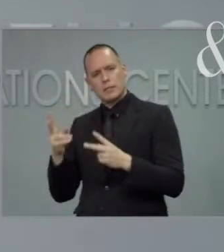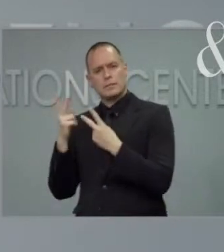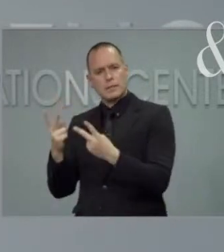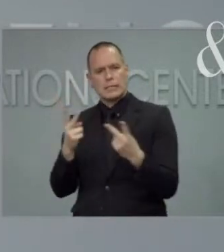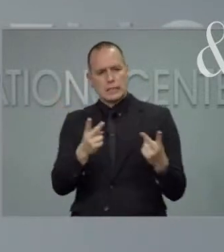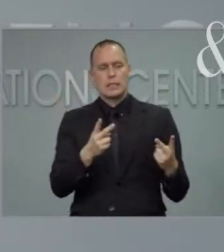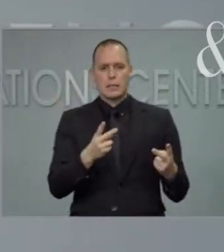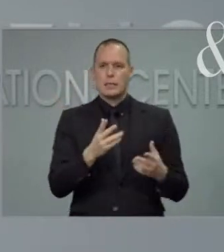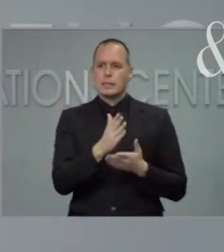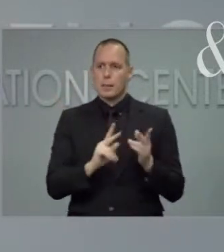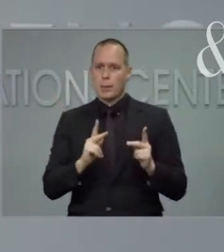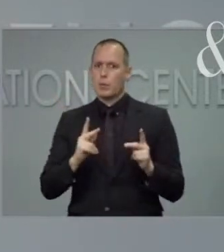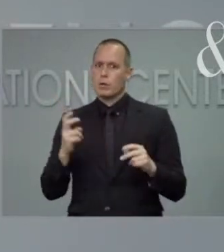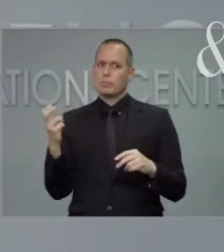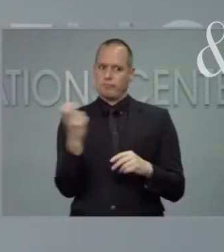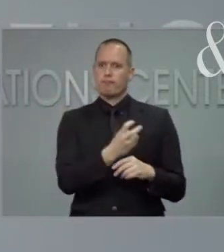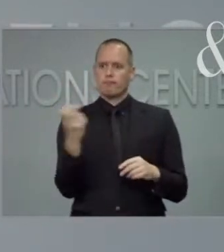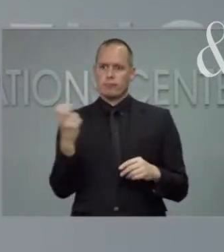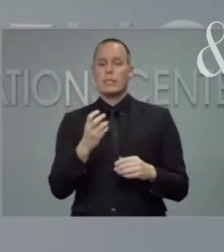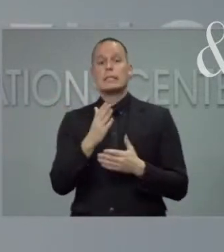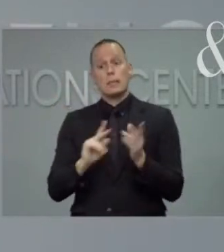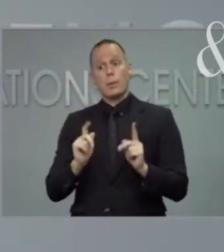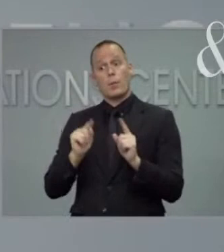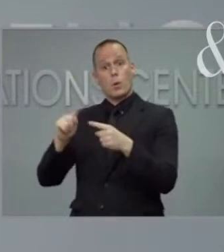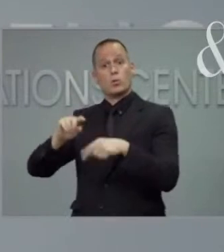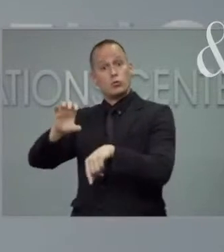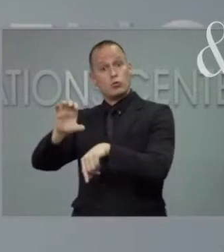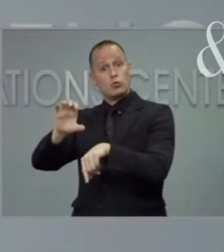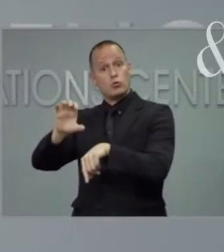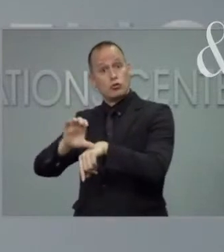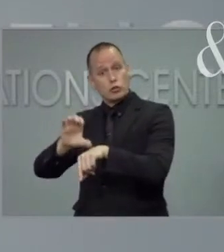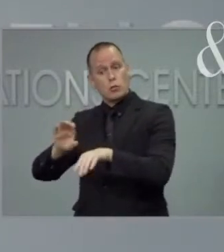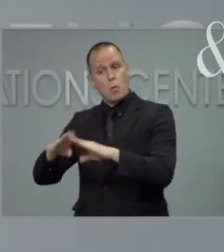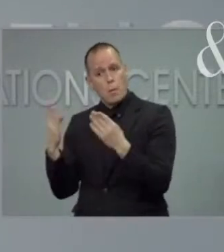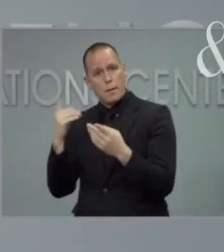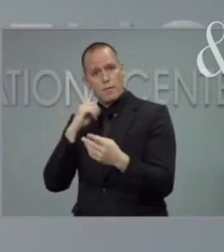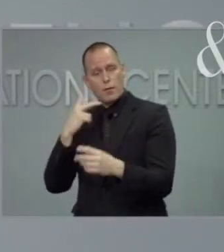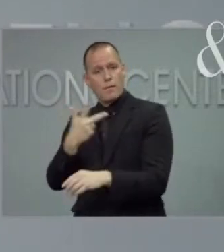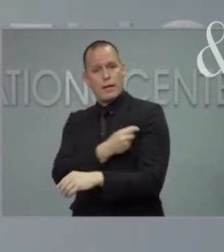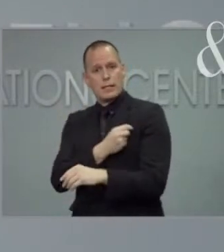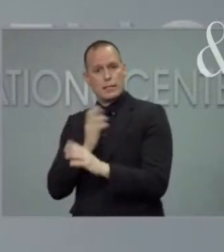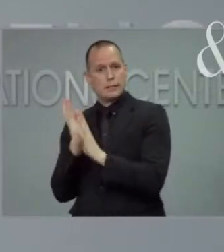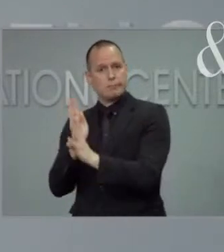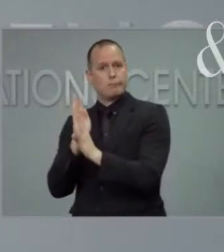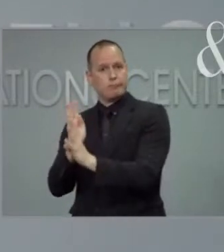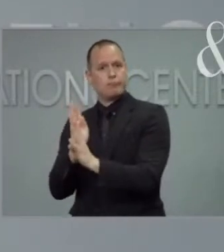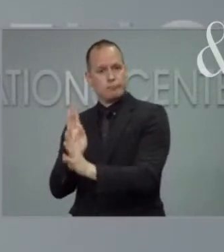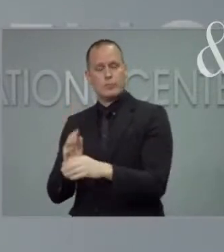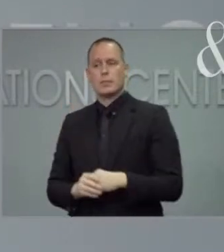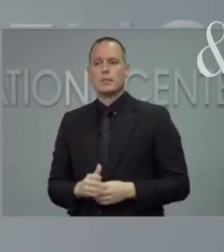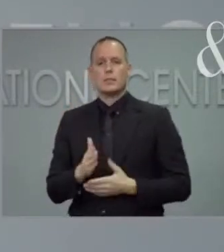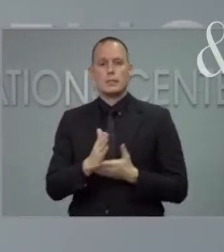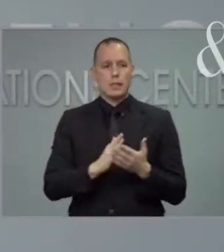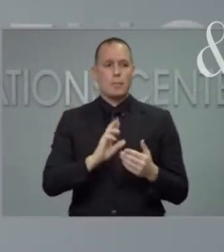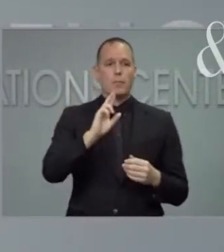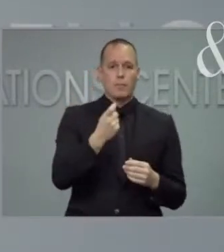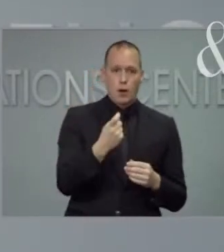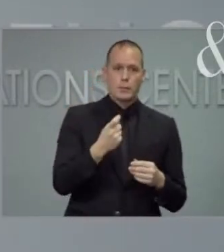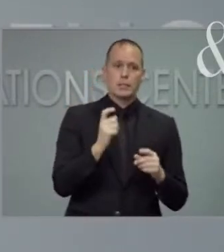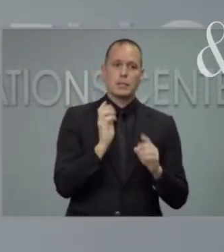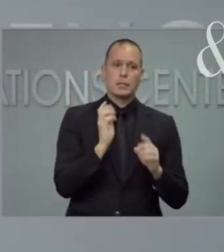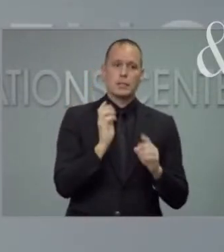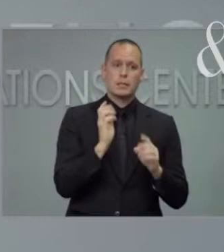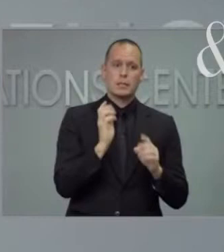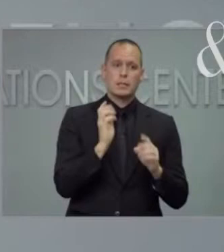of folks who are going to churches and doing vaccine events, or going to or having folks go to local pharmacies, to